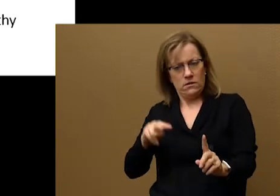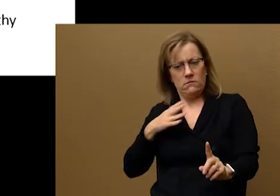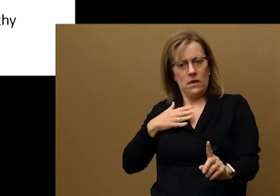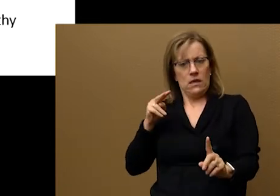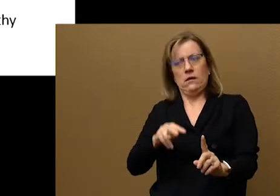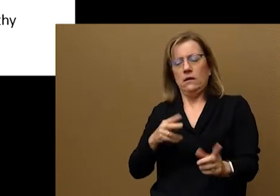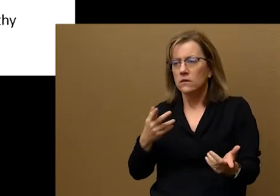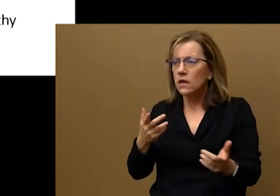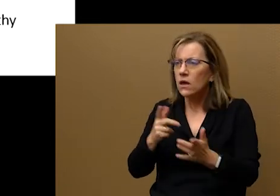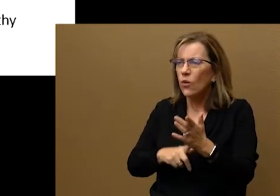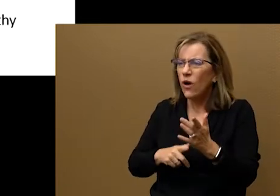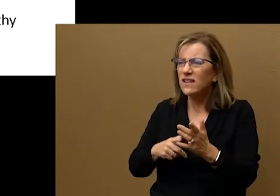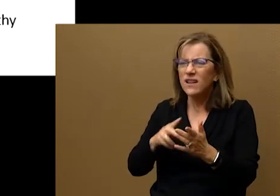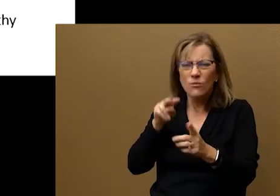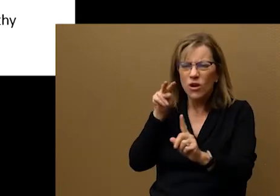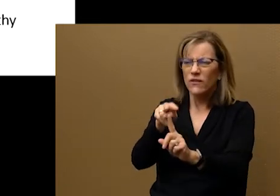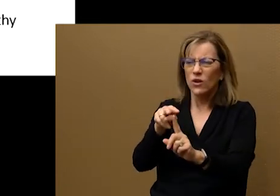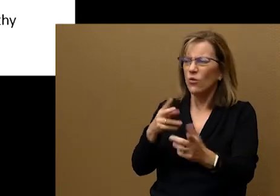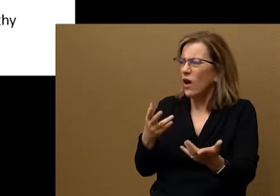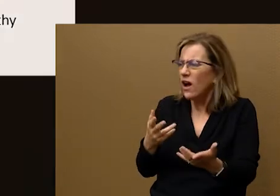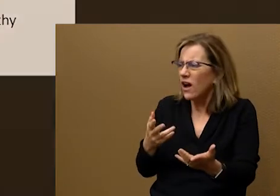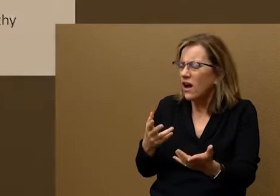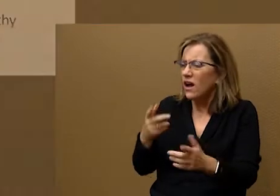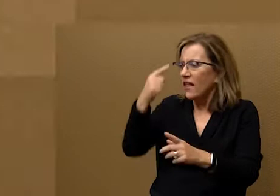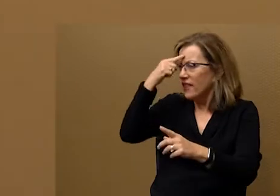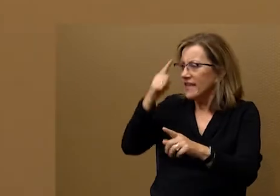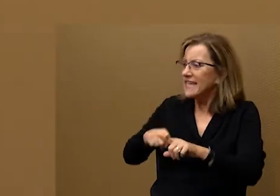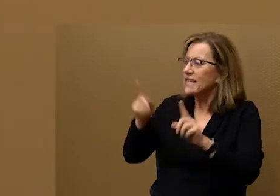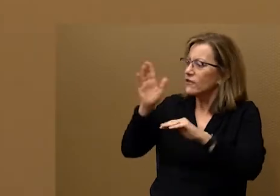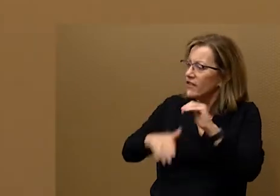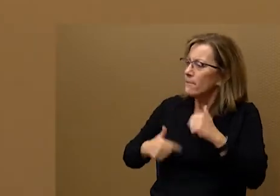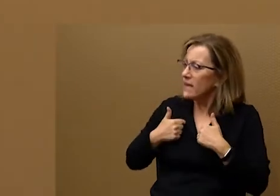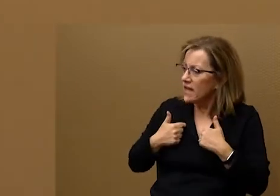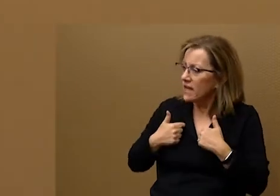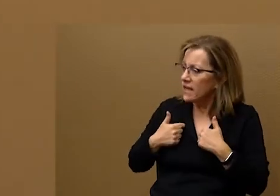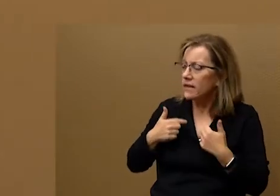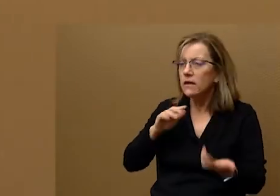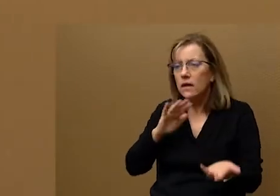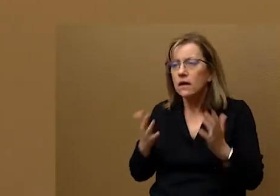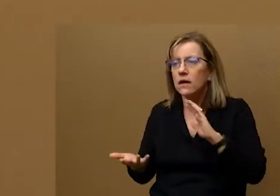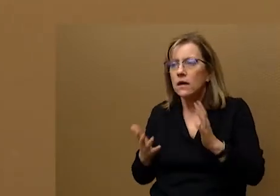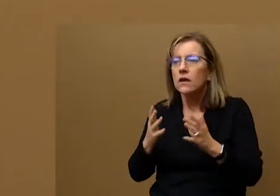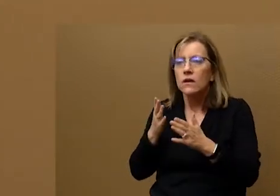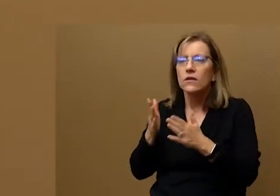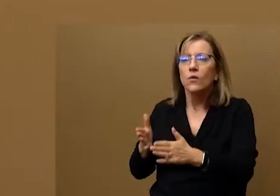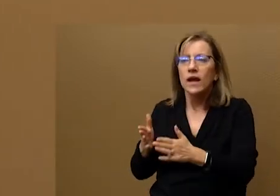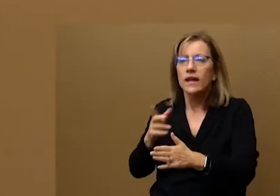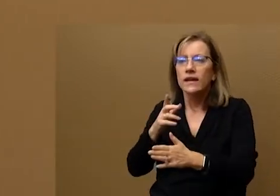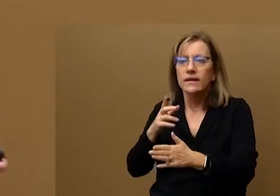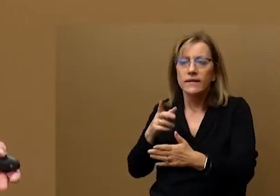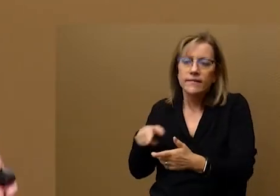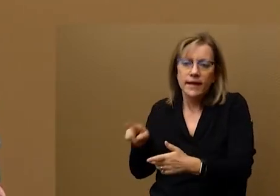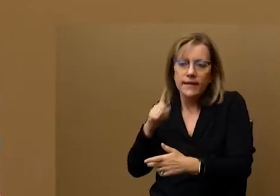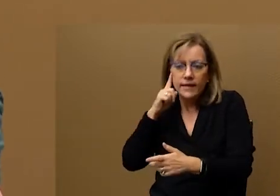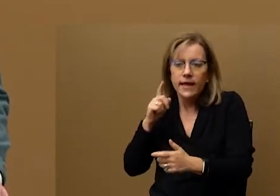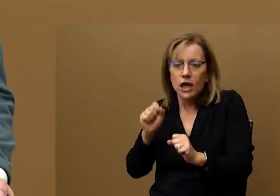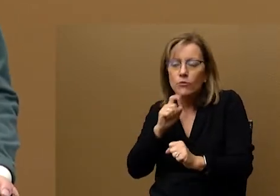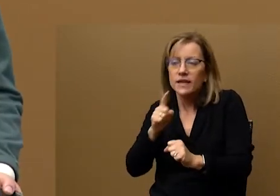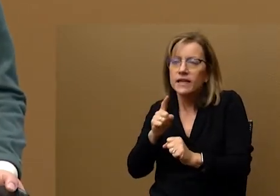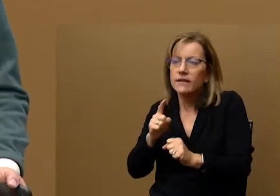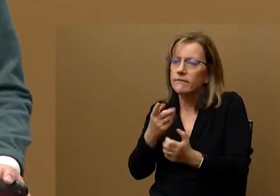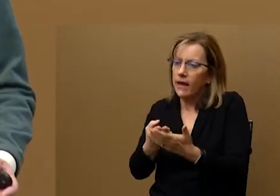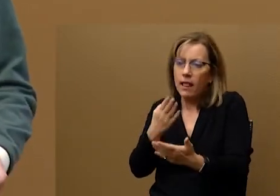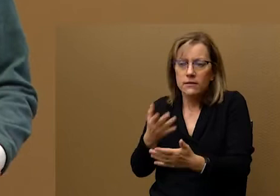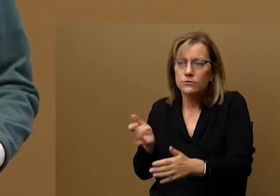view? That's even that. What's a point of view? Think different than me. And the way they think can be valid too. I'm sure you've seen